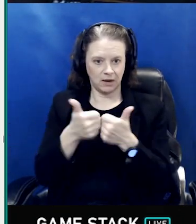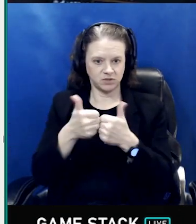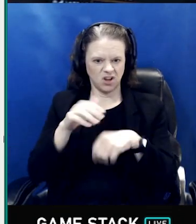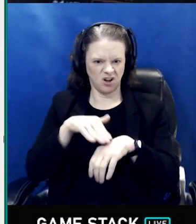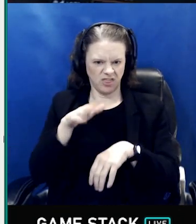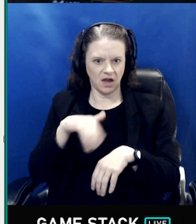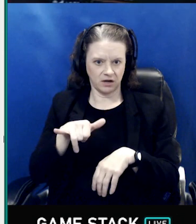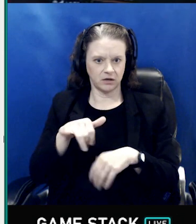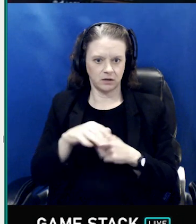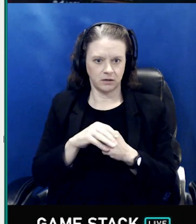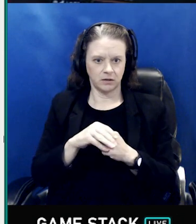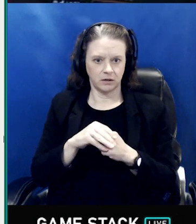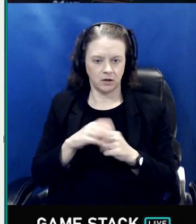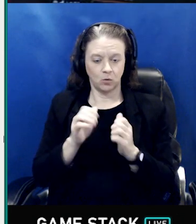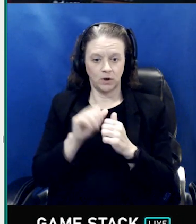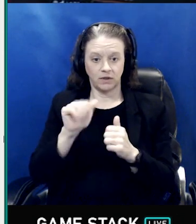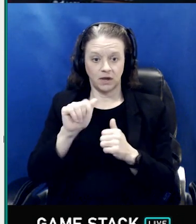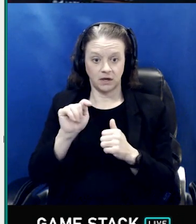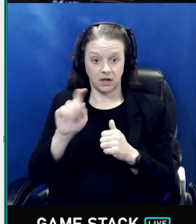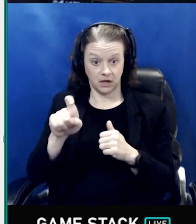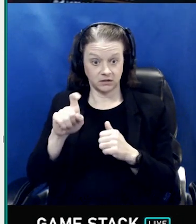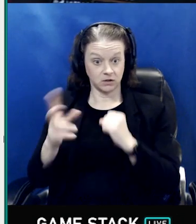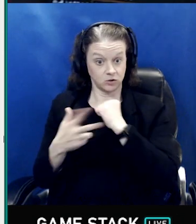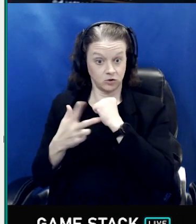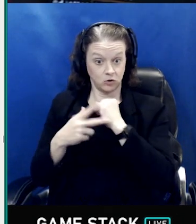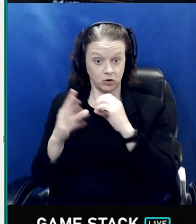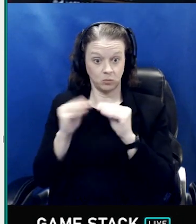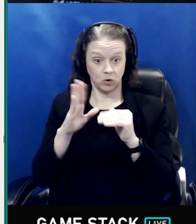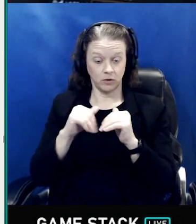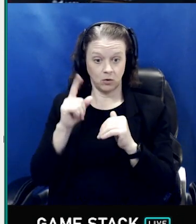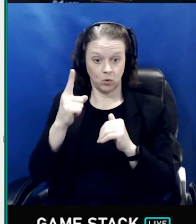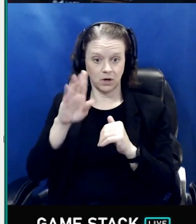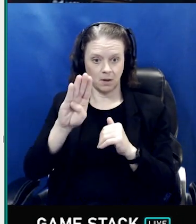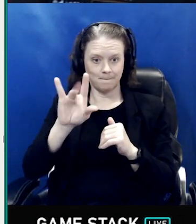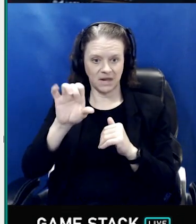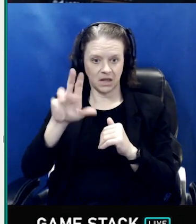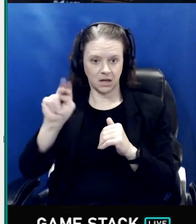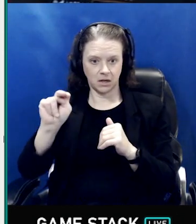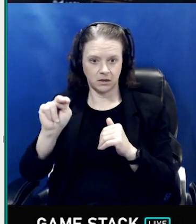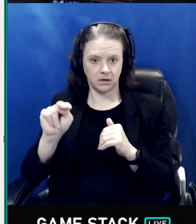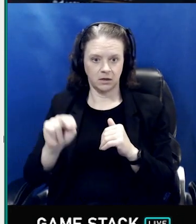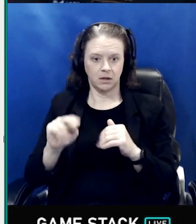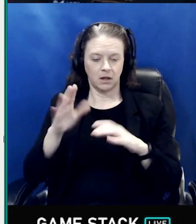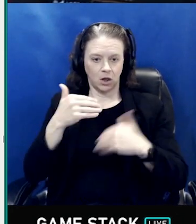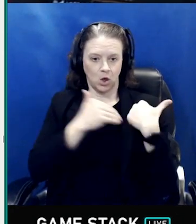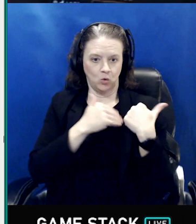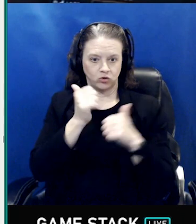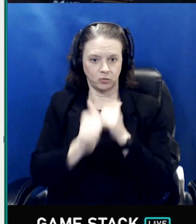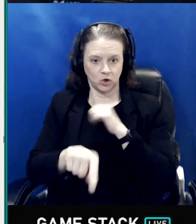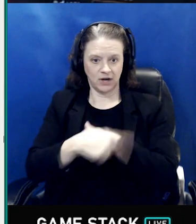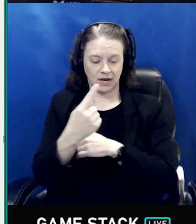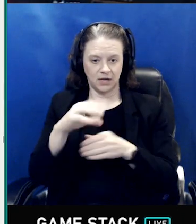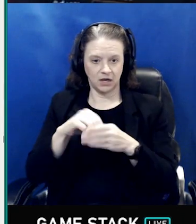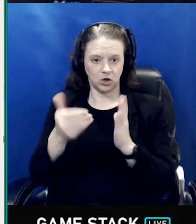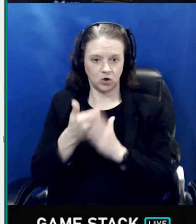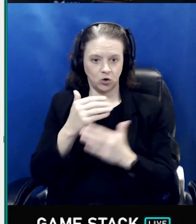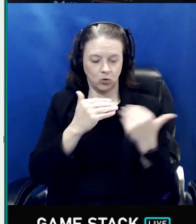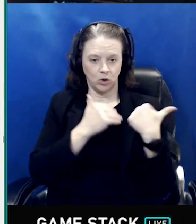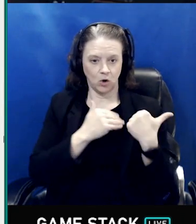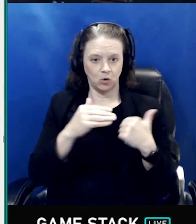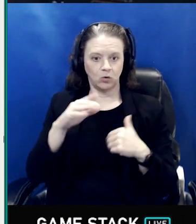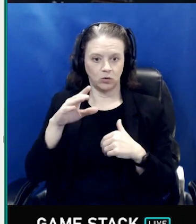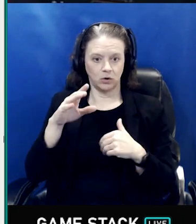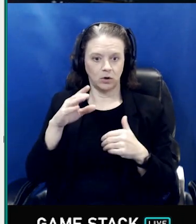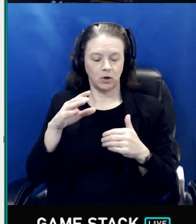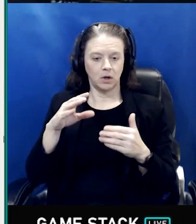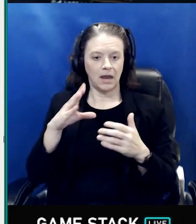ADX, now they are storing more than 1 billion rows per day in new log DB and explore JSON data with very ease.